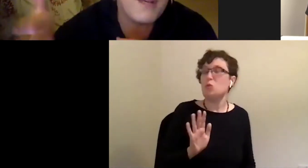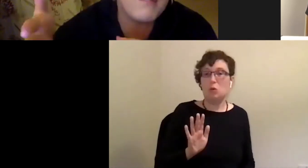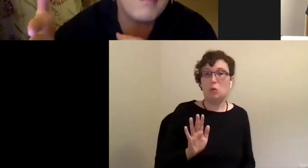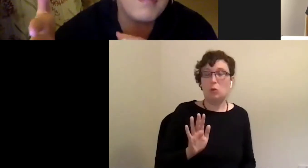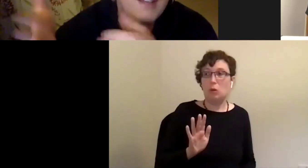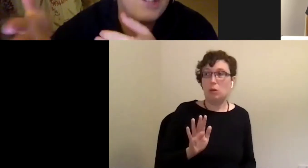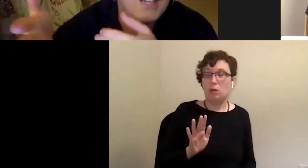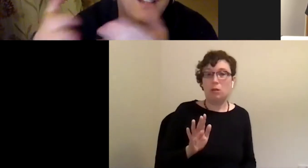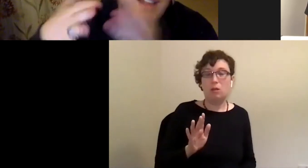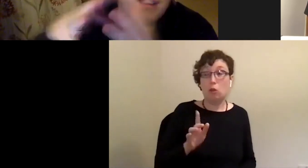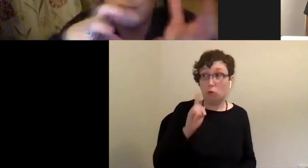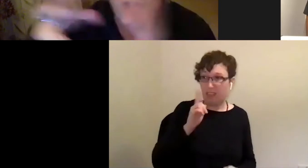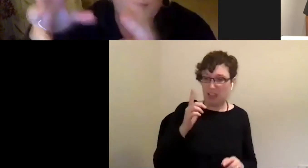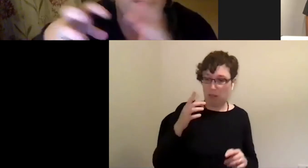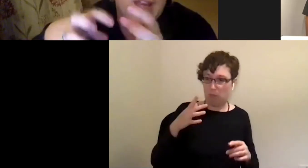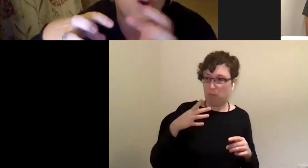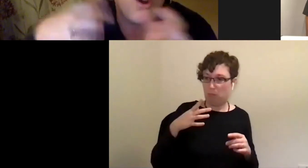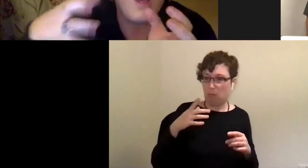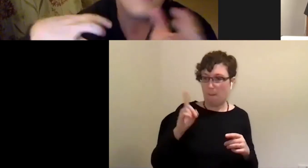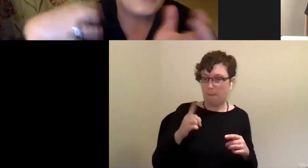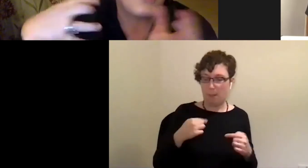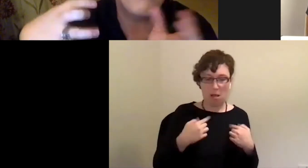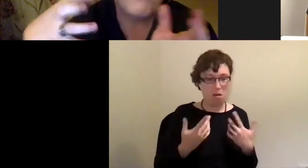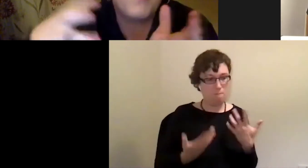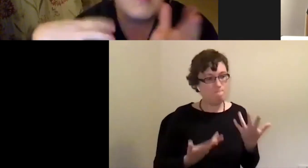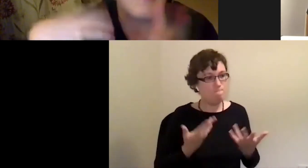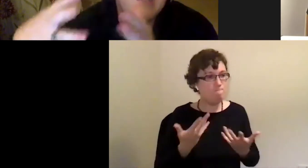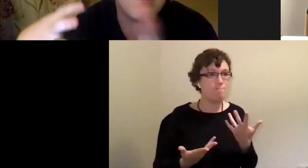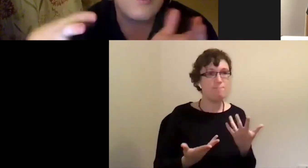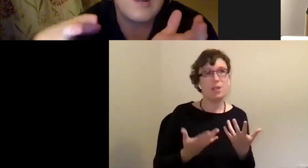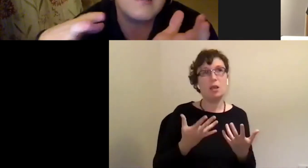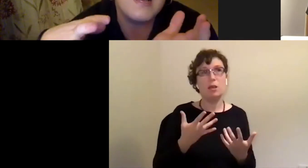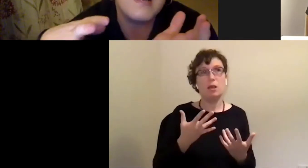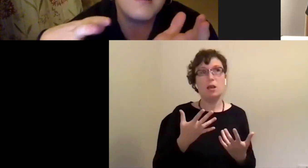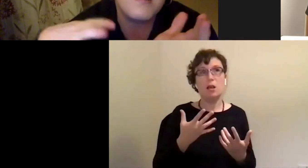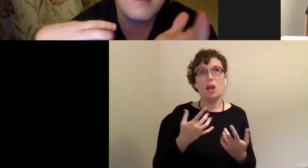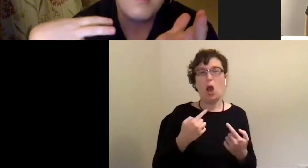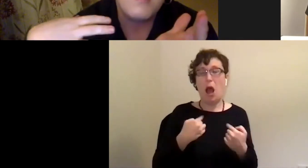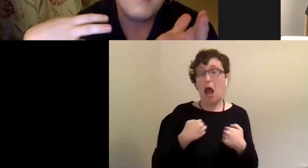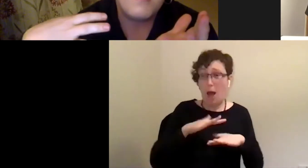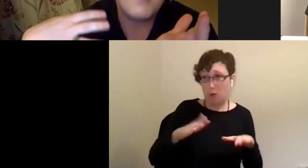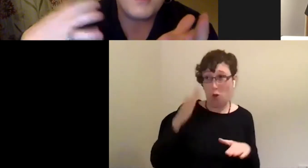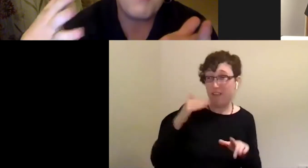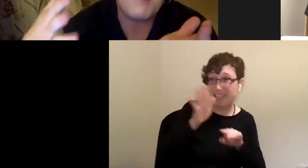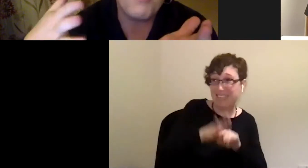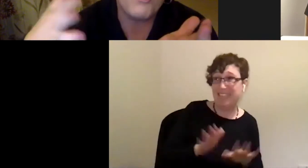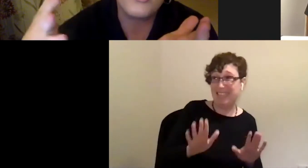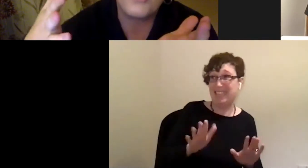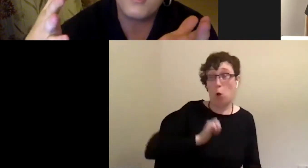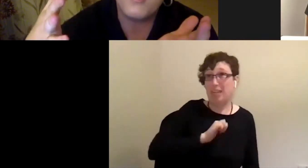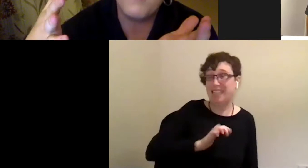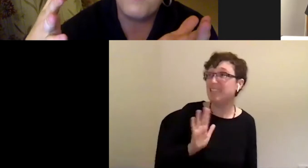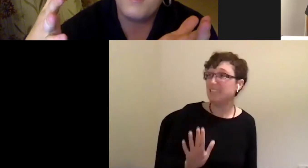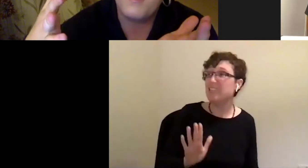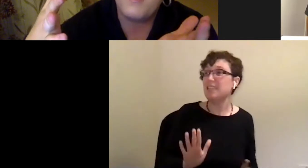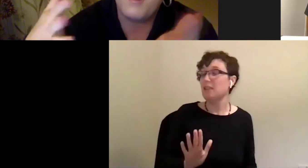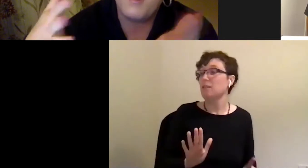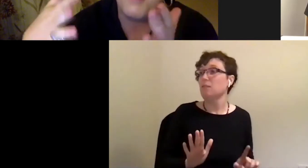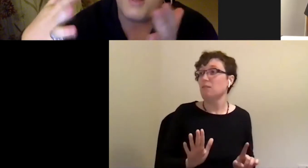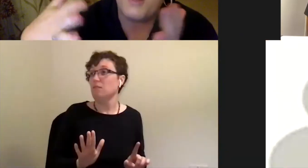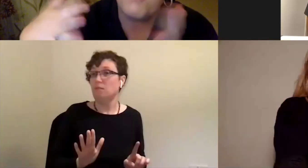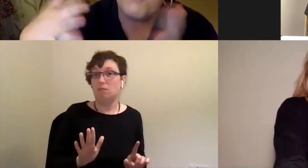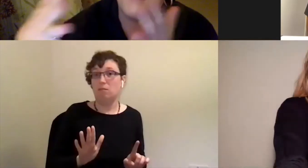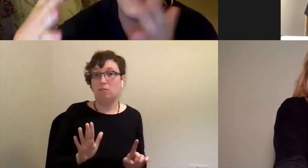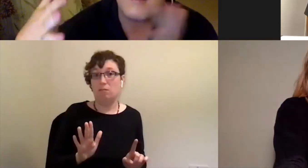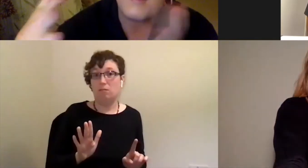from it, actually, like even if they're not, they don't see themselves as racist. I think maybe once you kind of